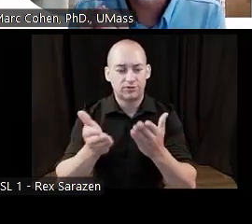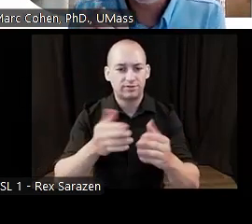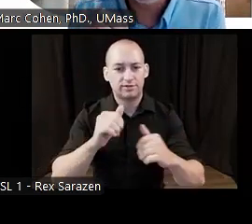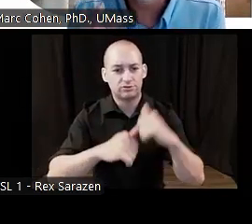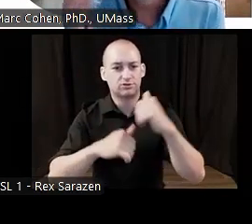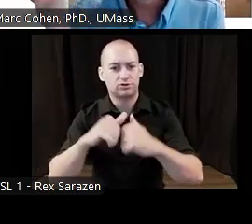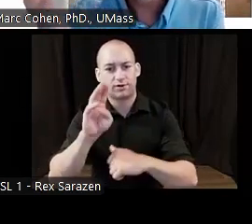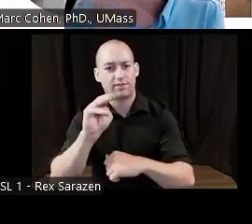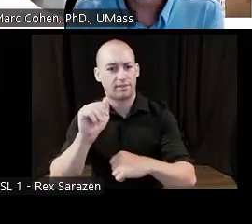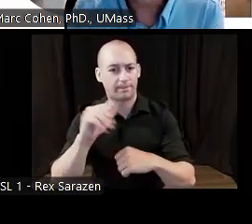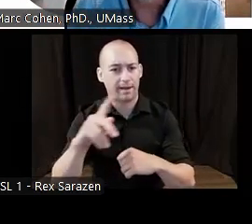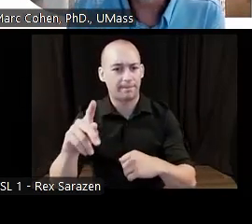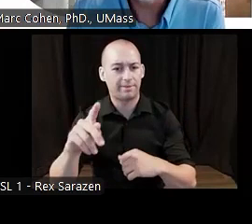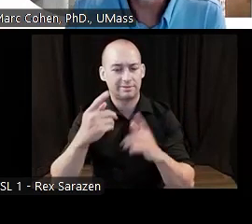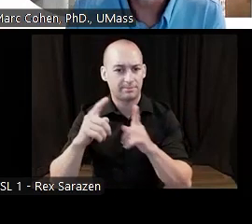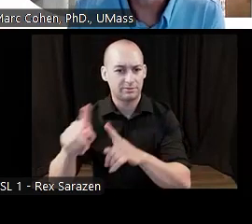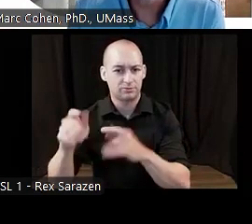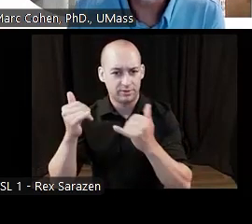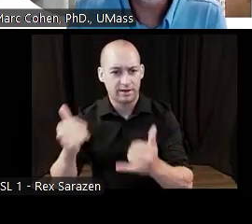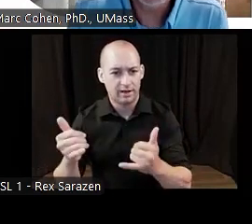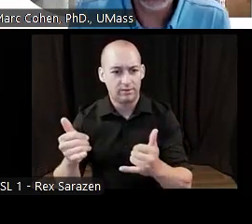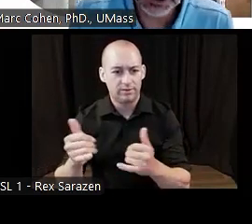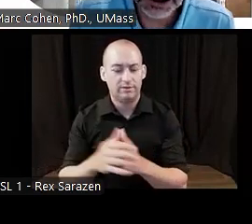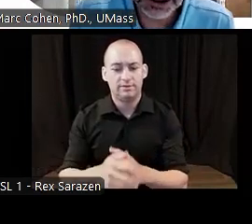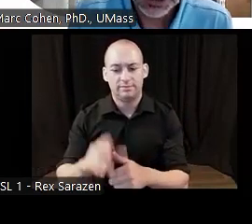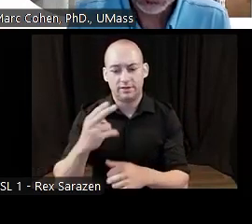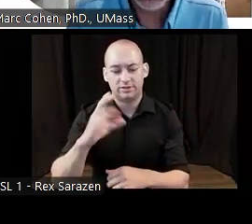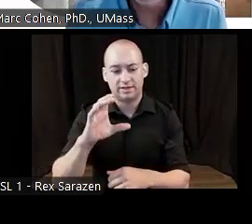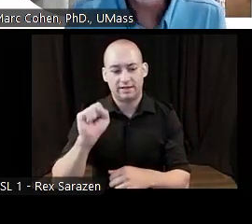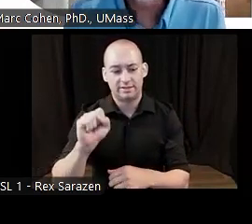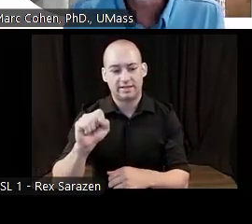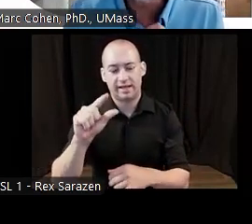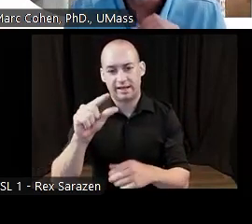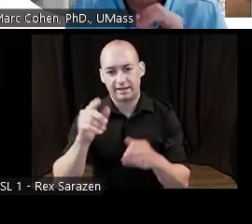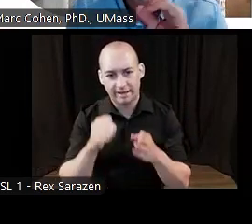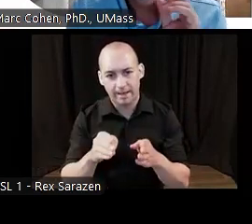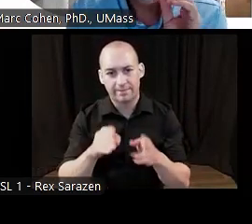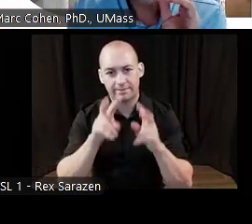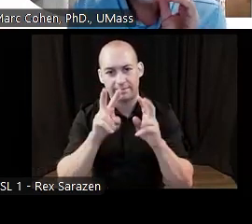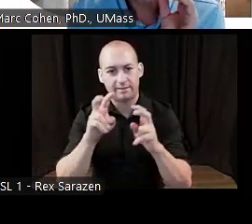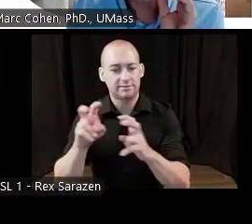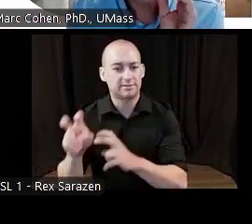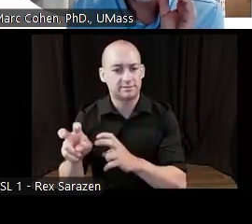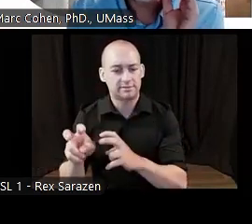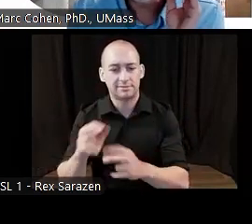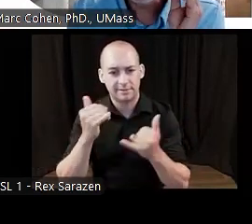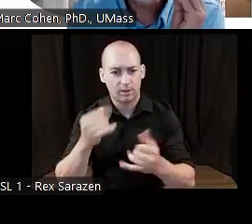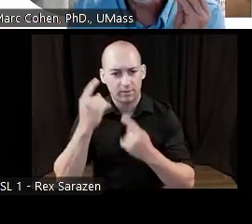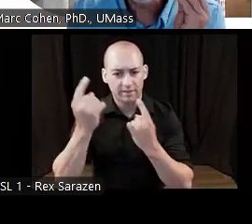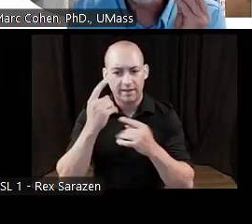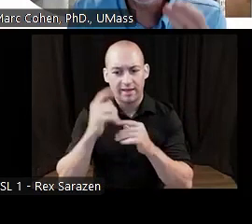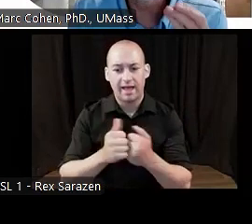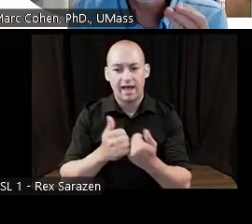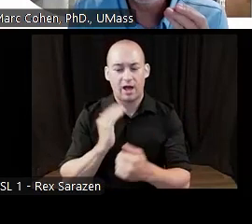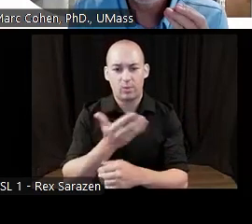that's going on. Sarah mentioned the HCBS gap analysis. And here we're thinking about, how can we get